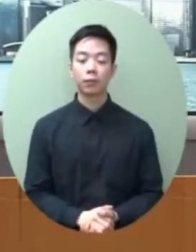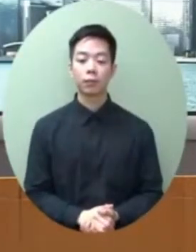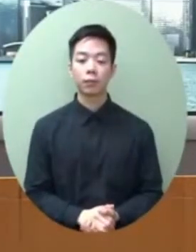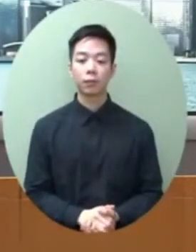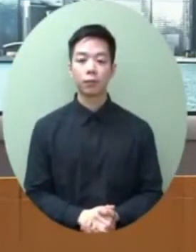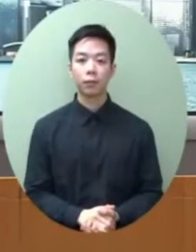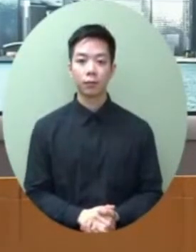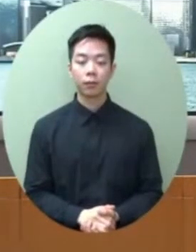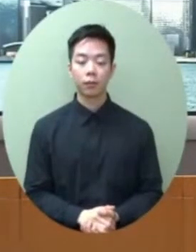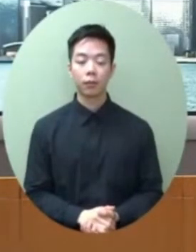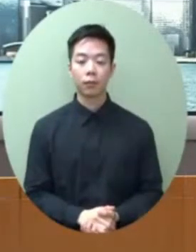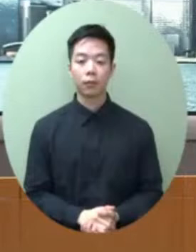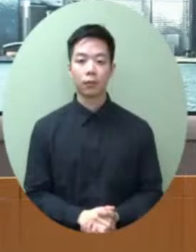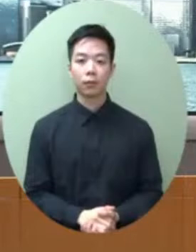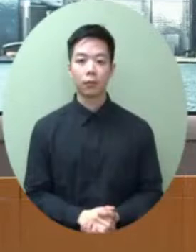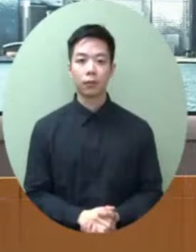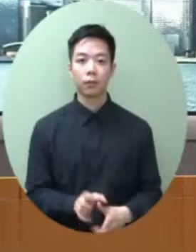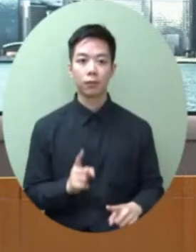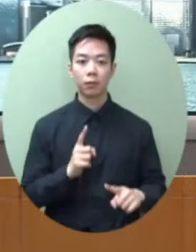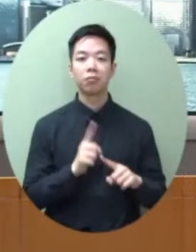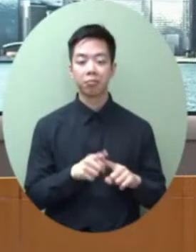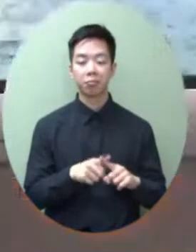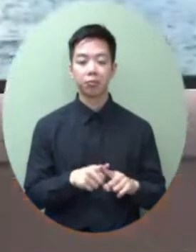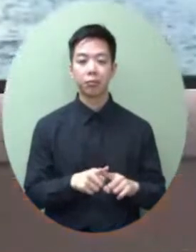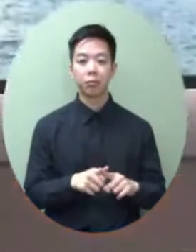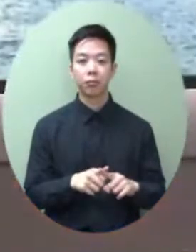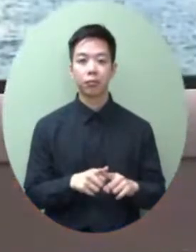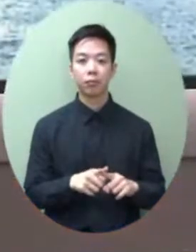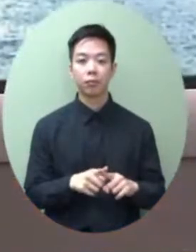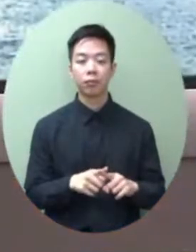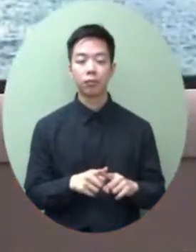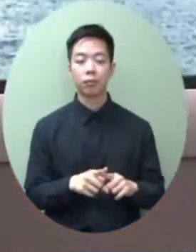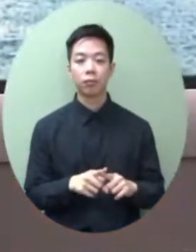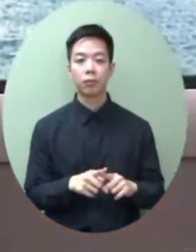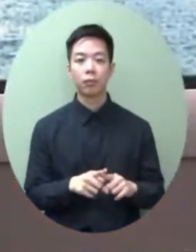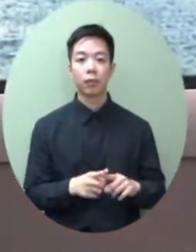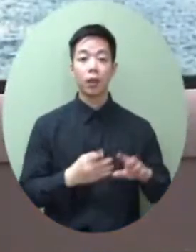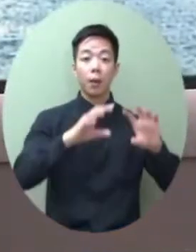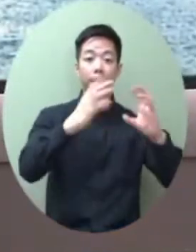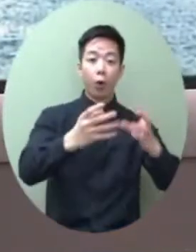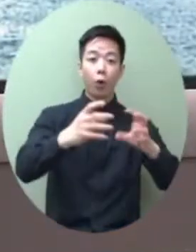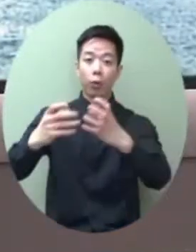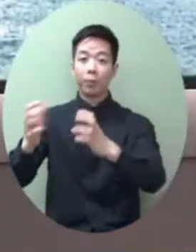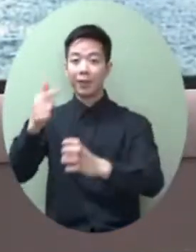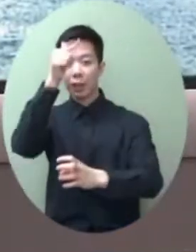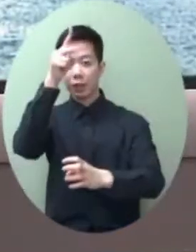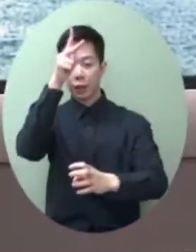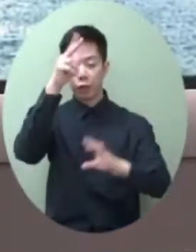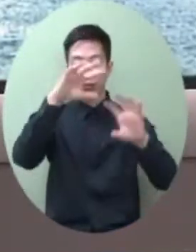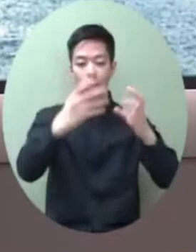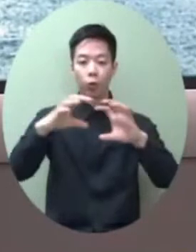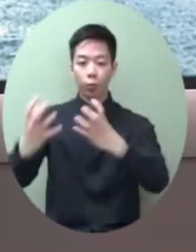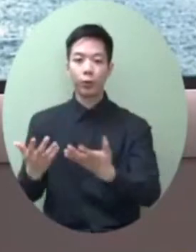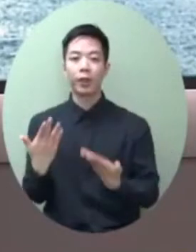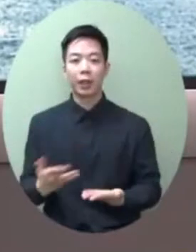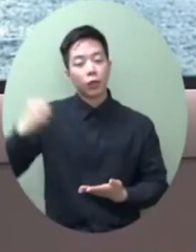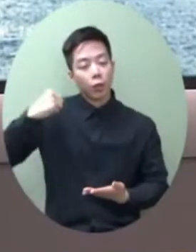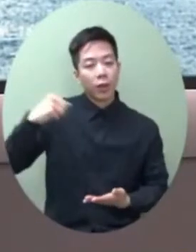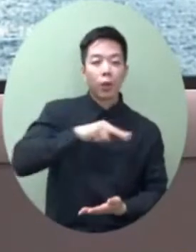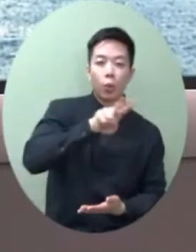ward, every department are doing their best in trying to